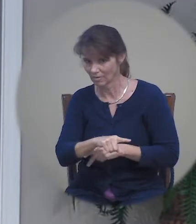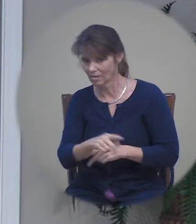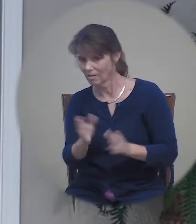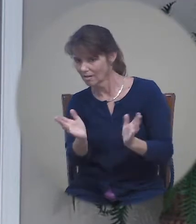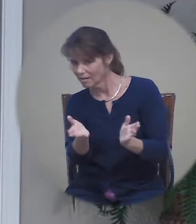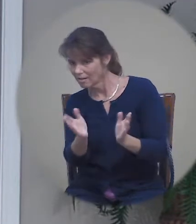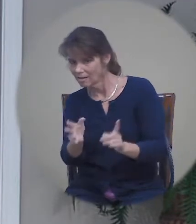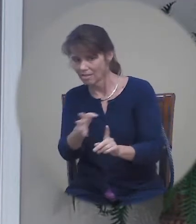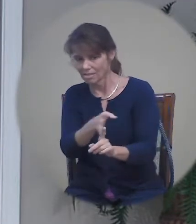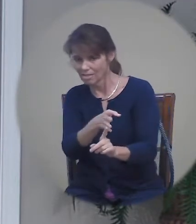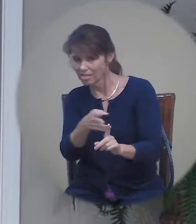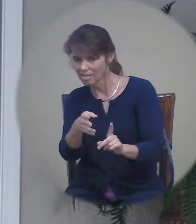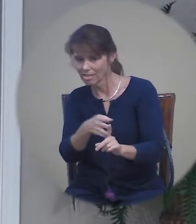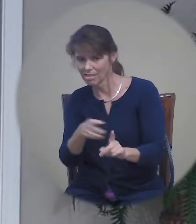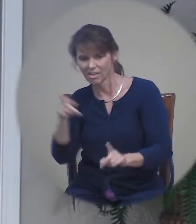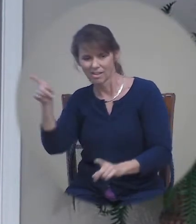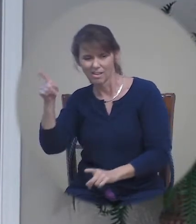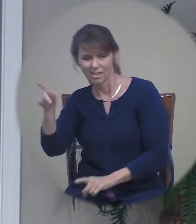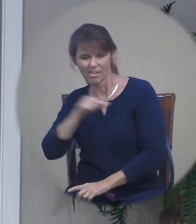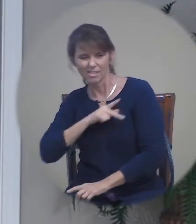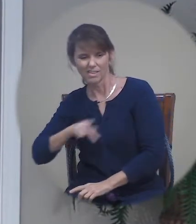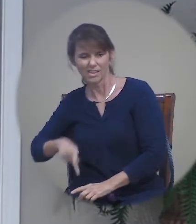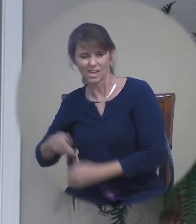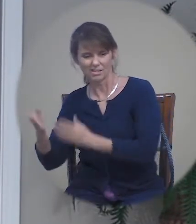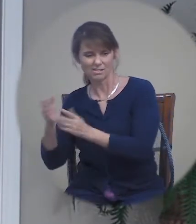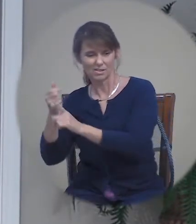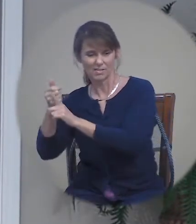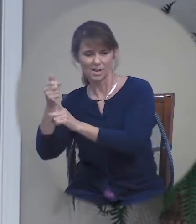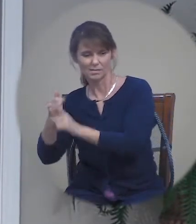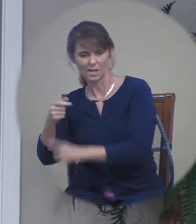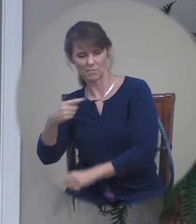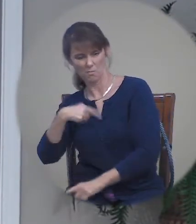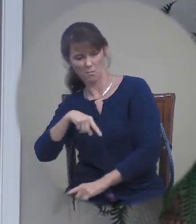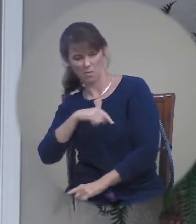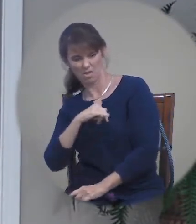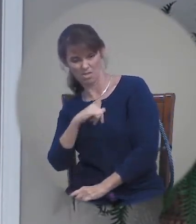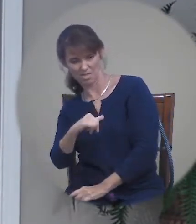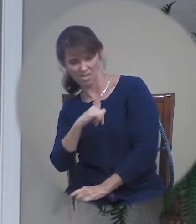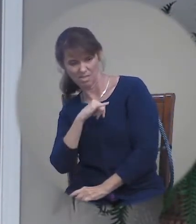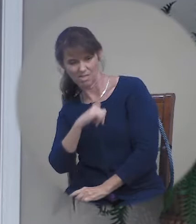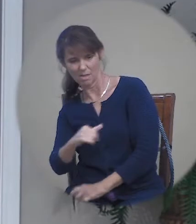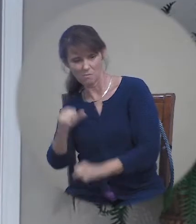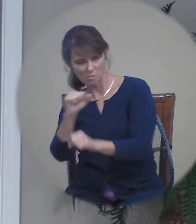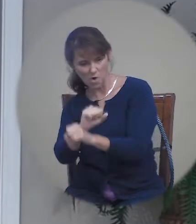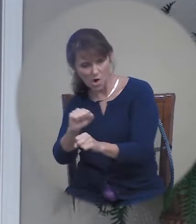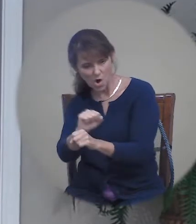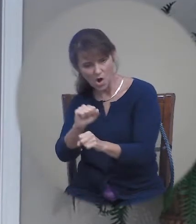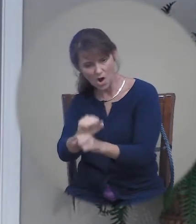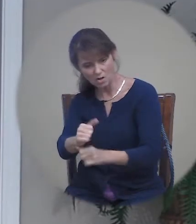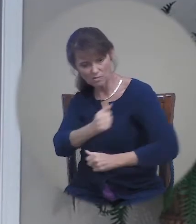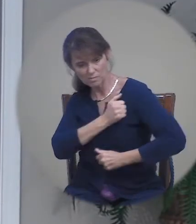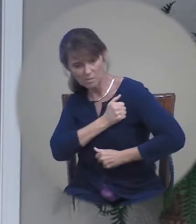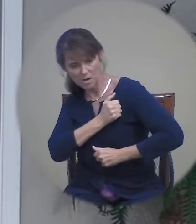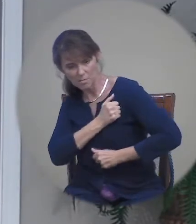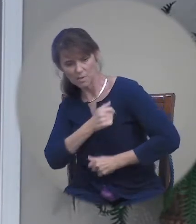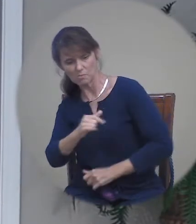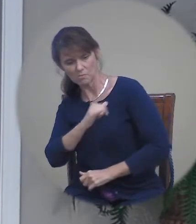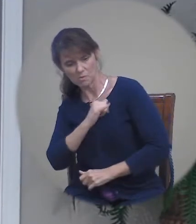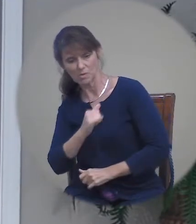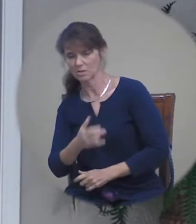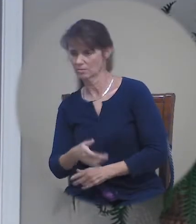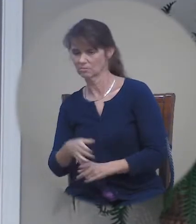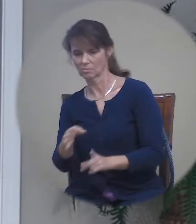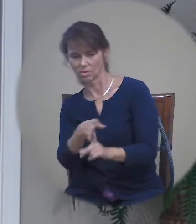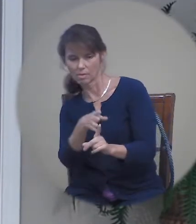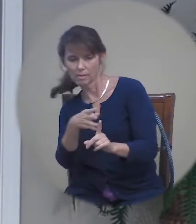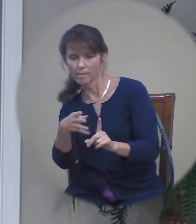not serving you, they're serving themselves. We're like you. We're working class, we're warriors. And they tried to establish a sense